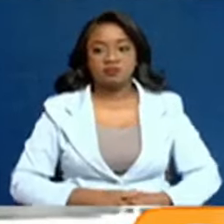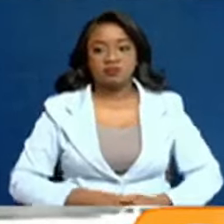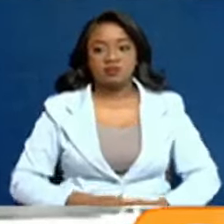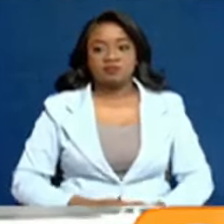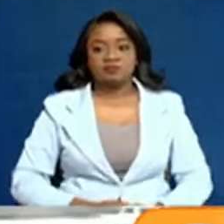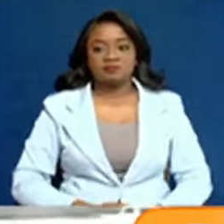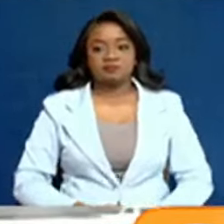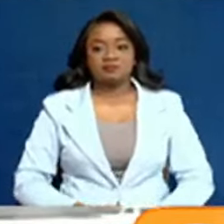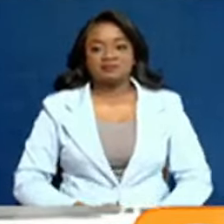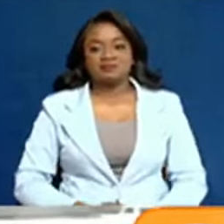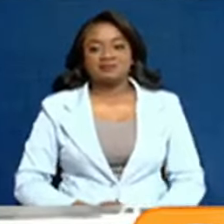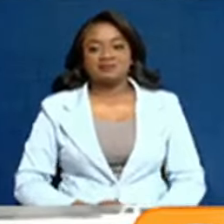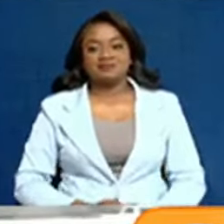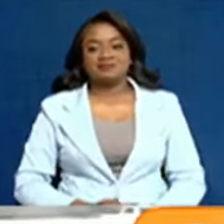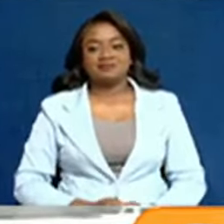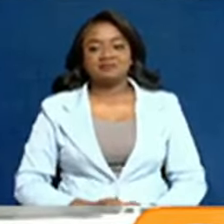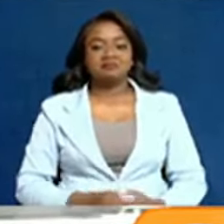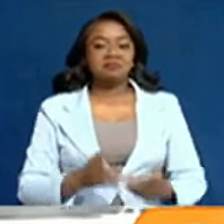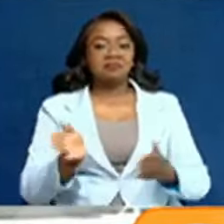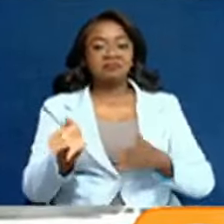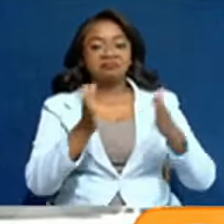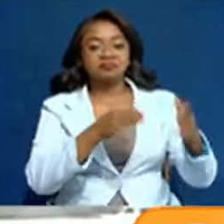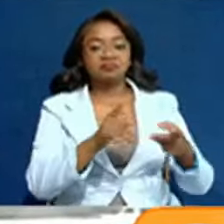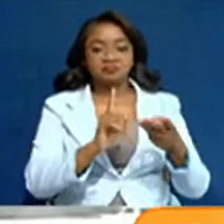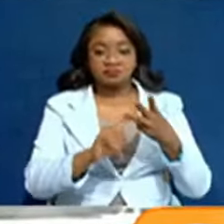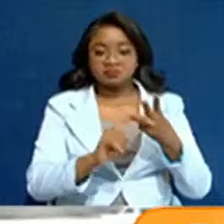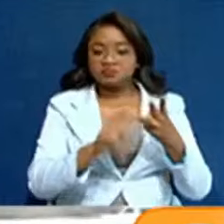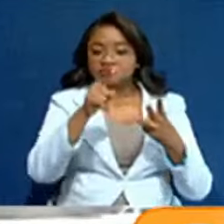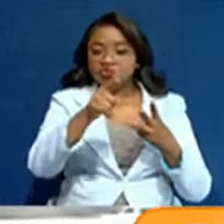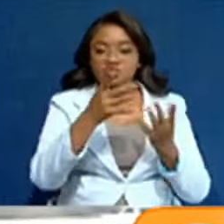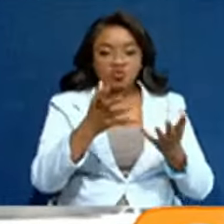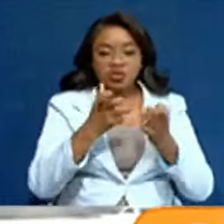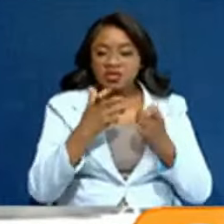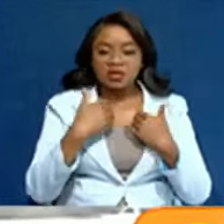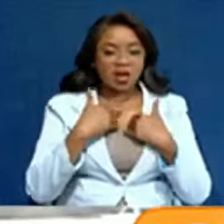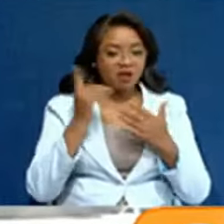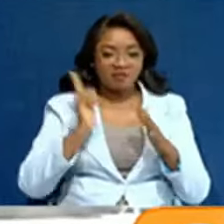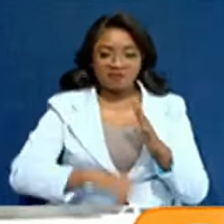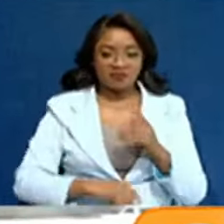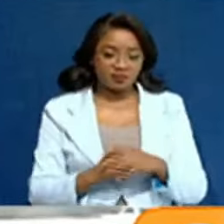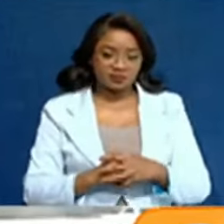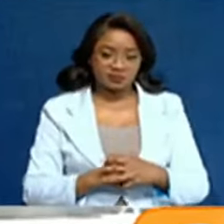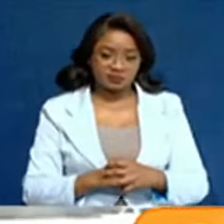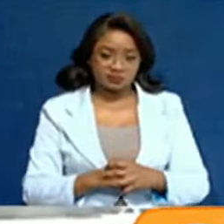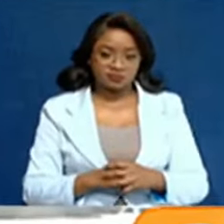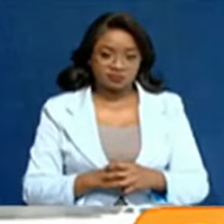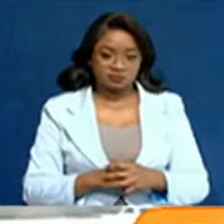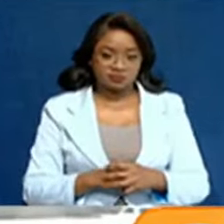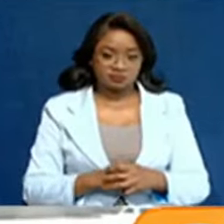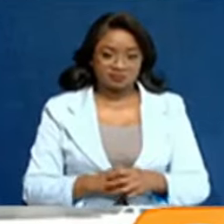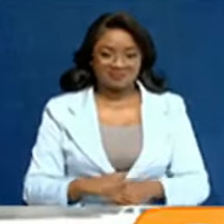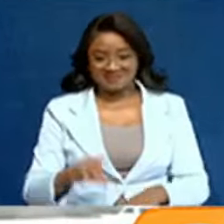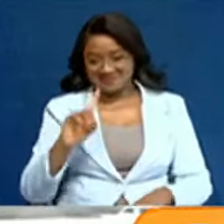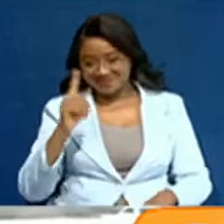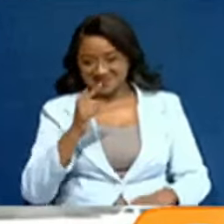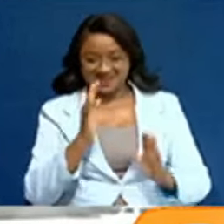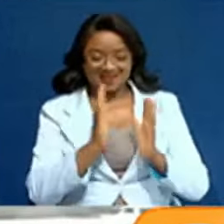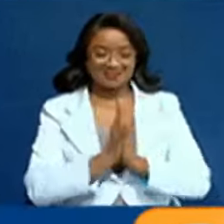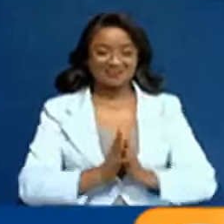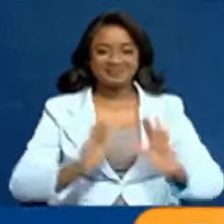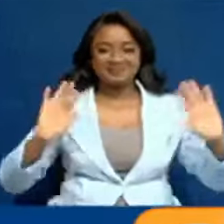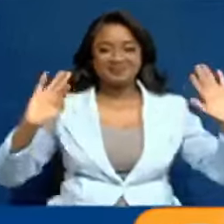city. What for you must tick? Well, let me join my colleagues in, first of all,